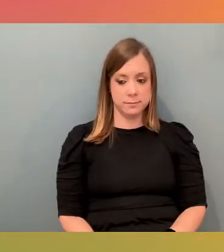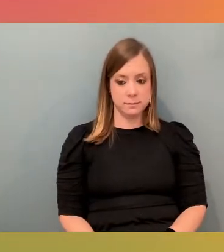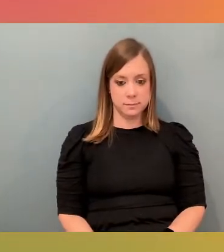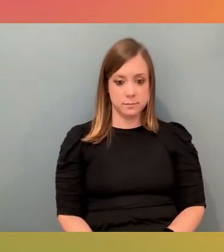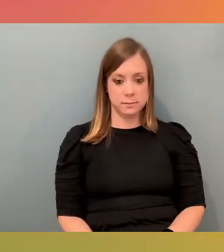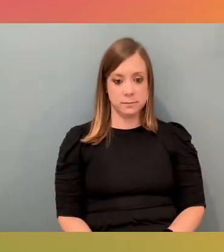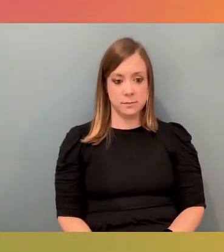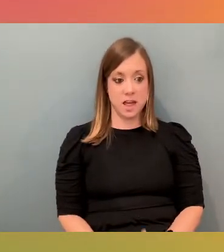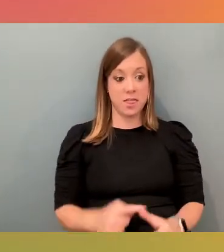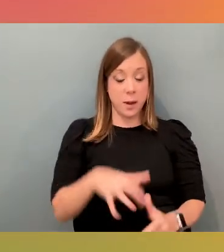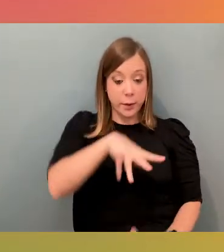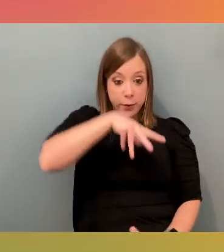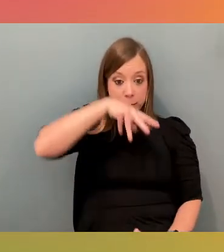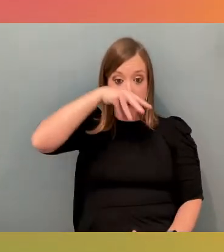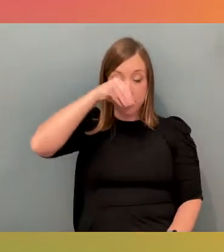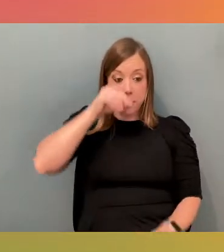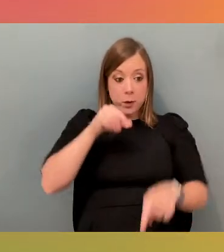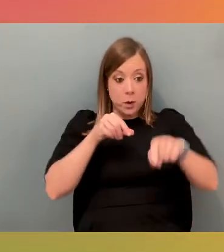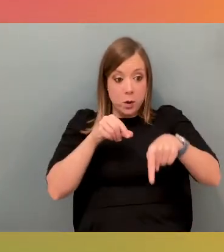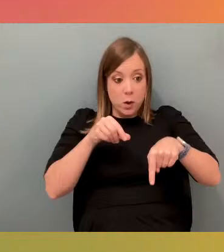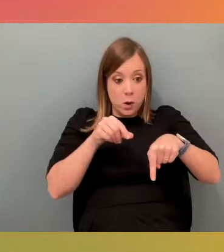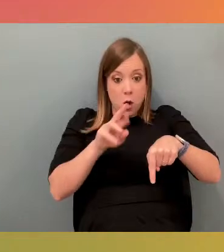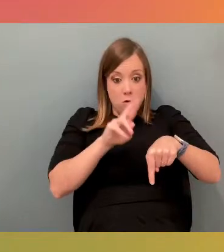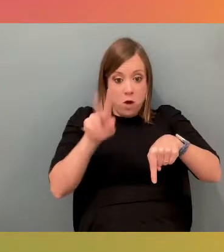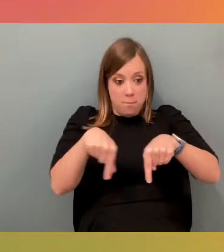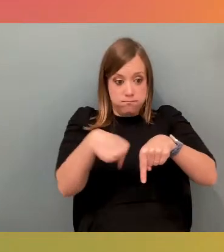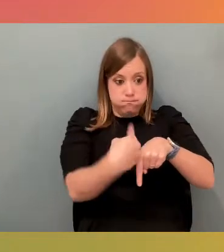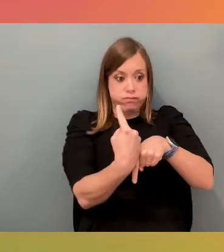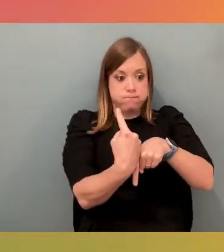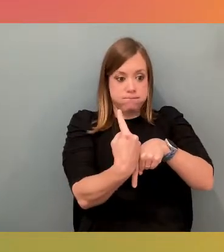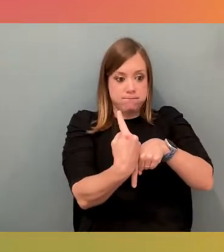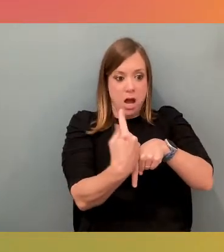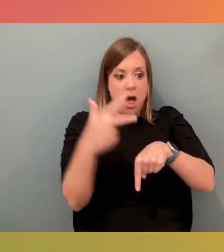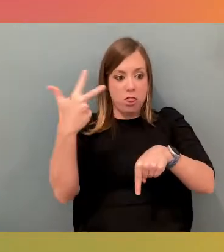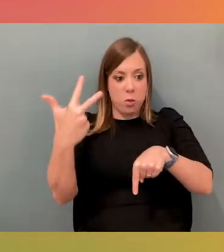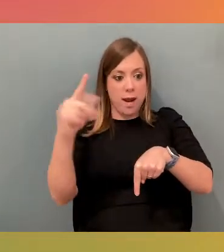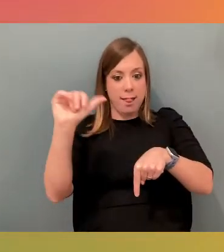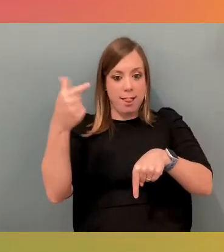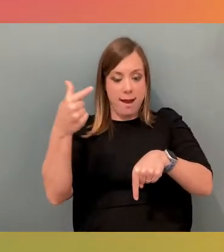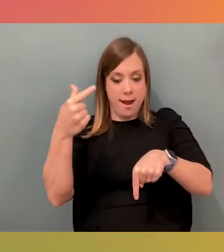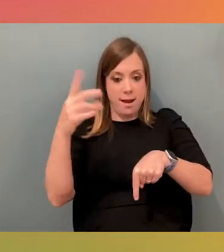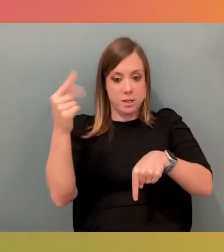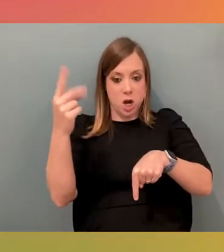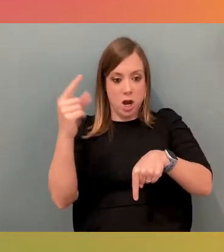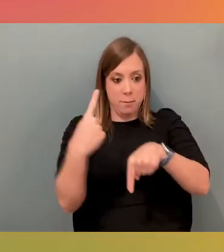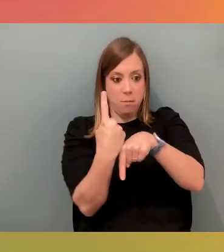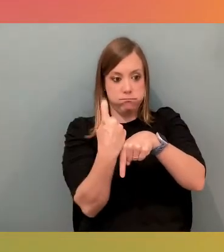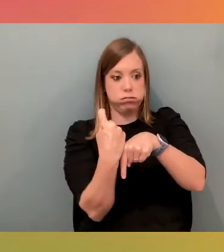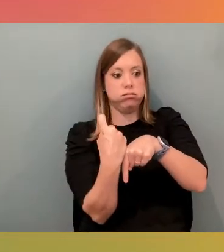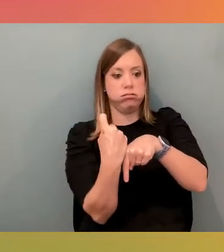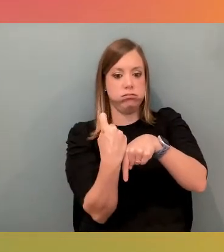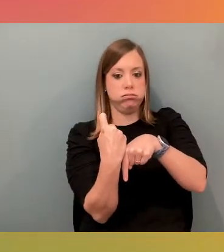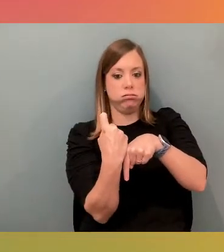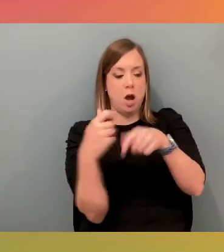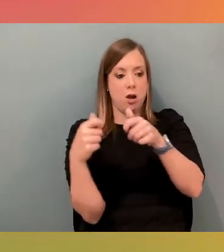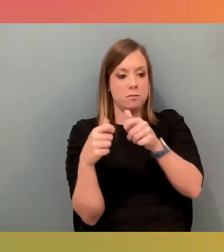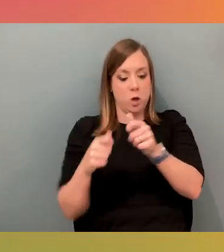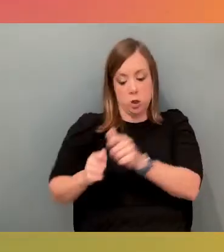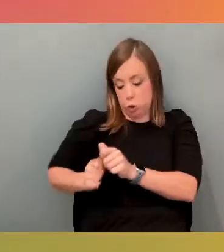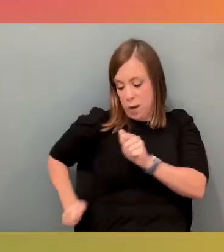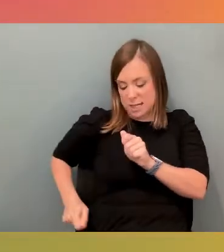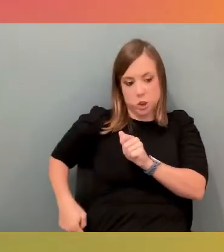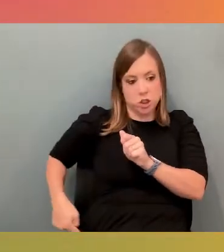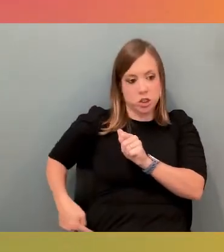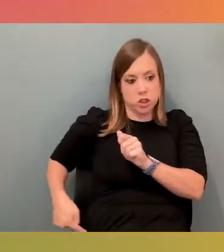Inhale, sweep the right toes up. We're coming back to our 3-legged dog, but this time we're gonna bend the knee and open the hip. So think about reaching